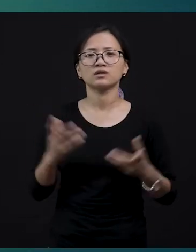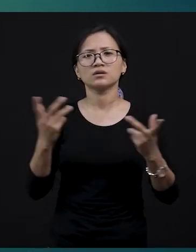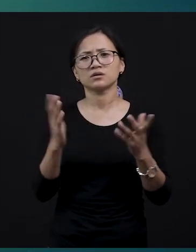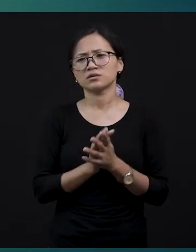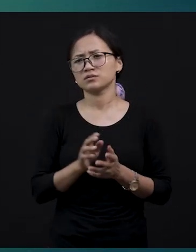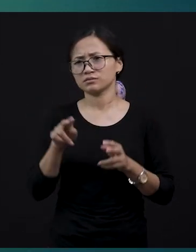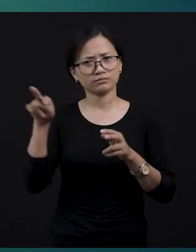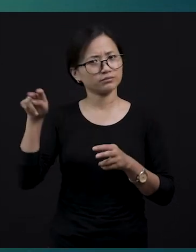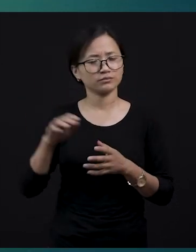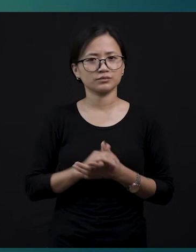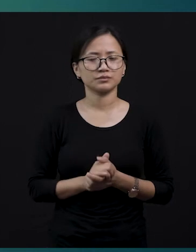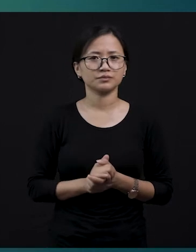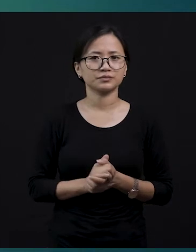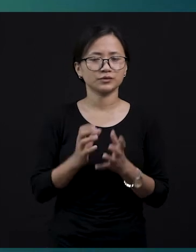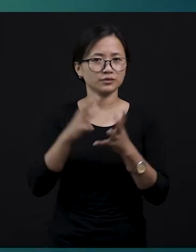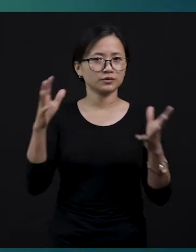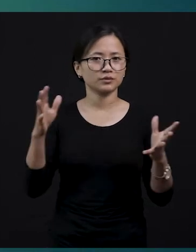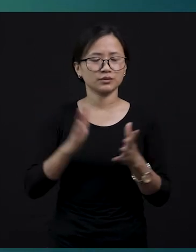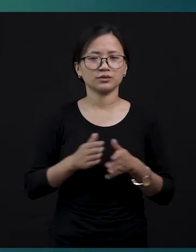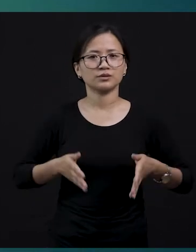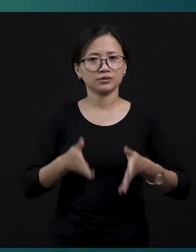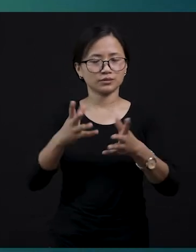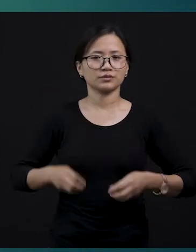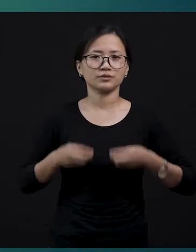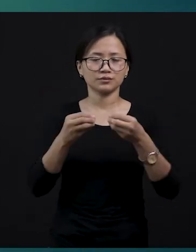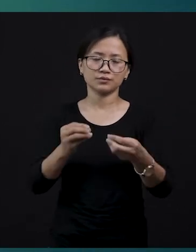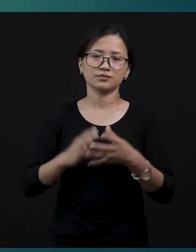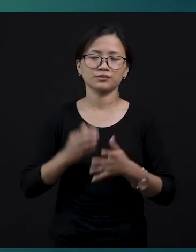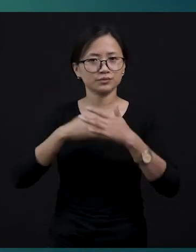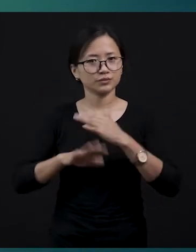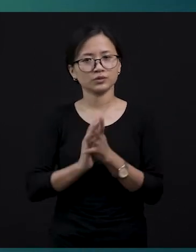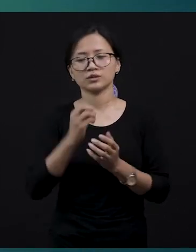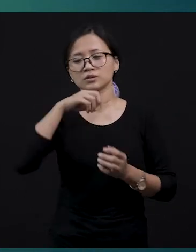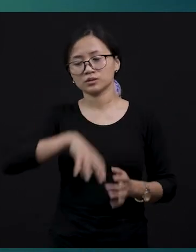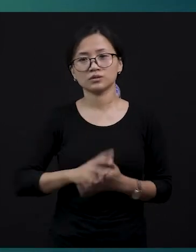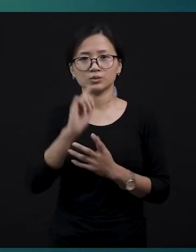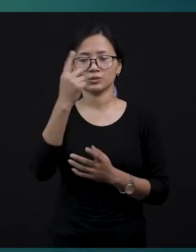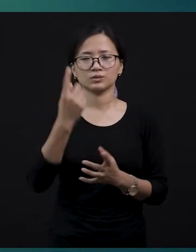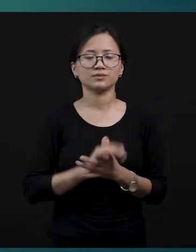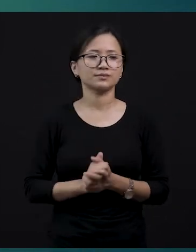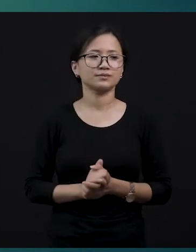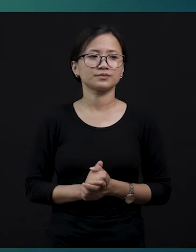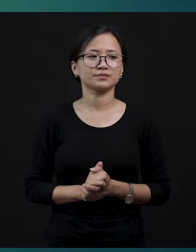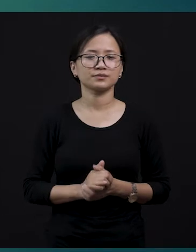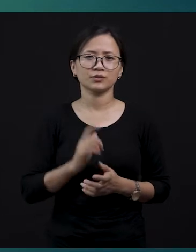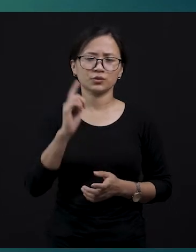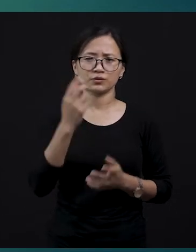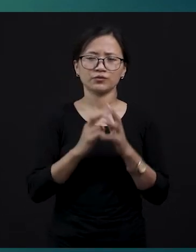how they differ, not only in size, but even in the way they give birth to their young ones. And